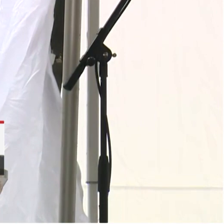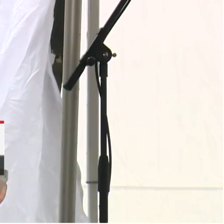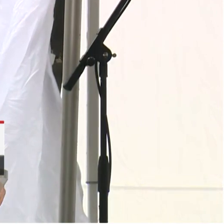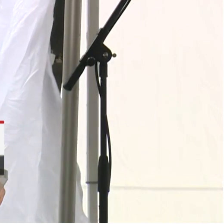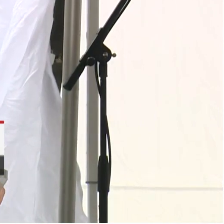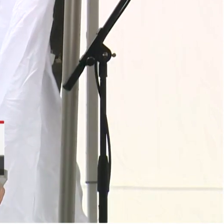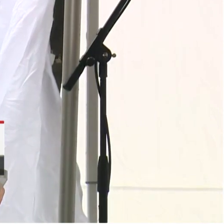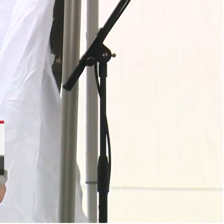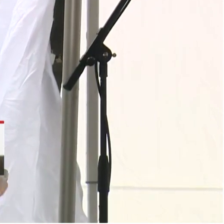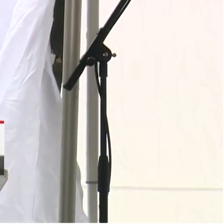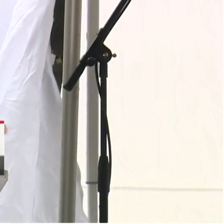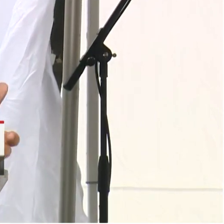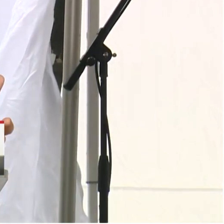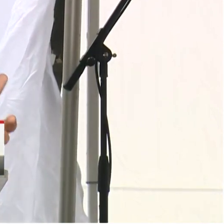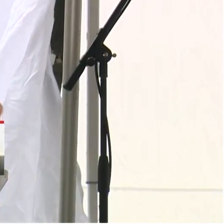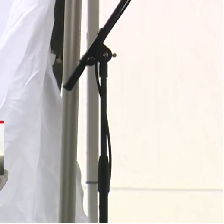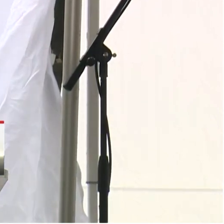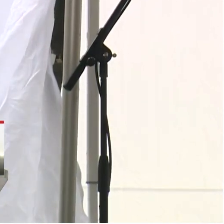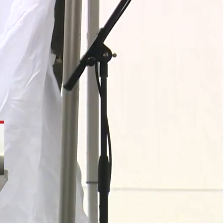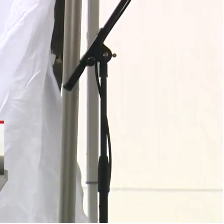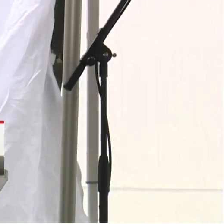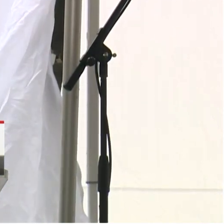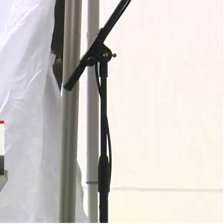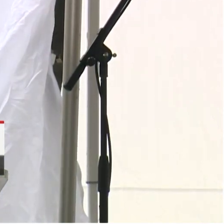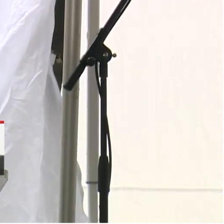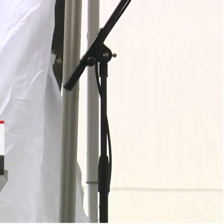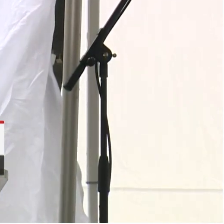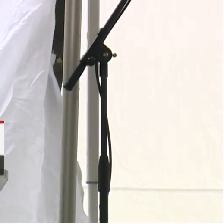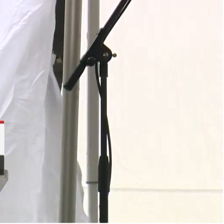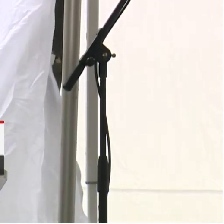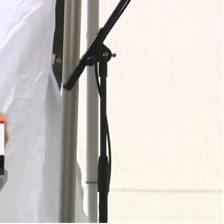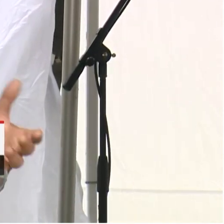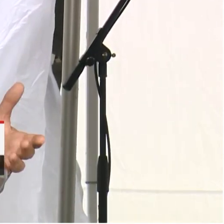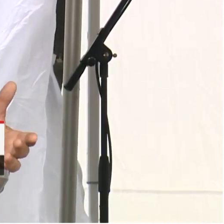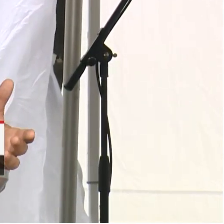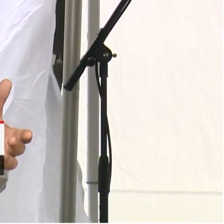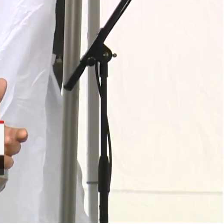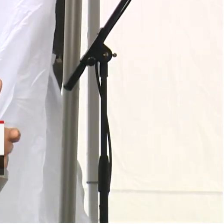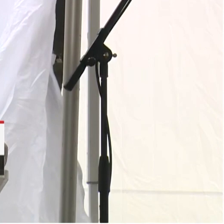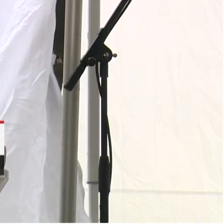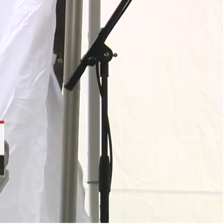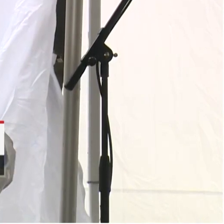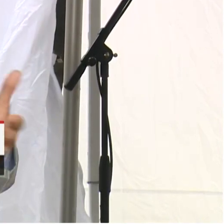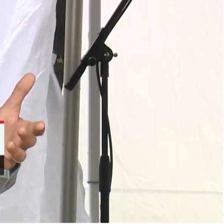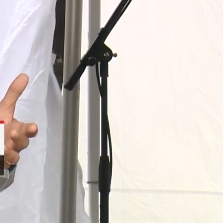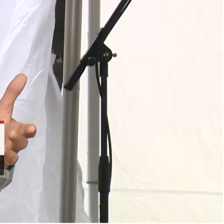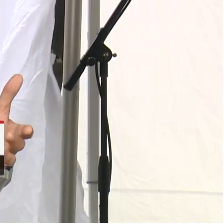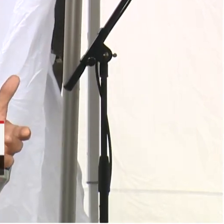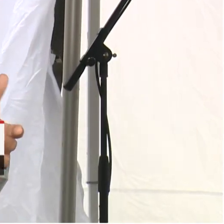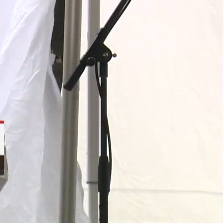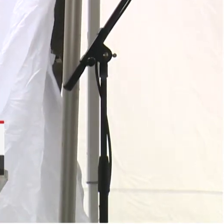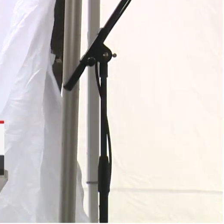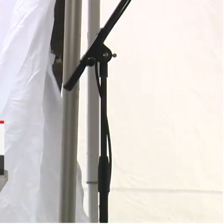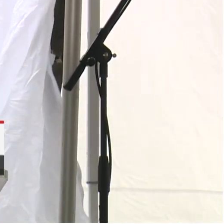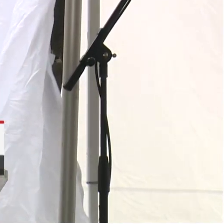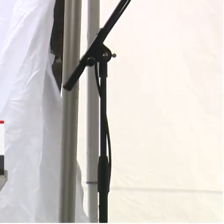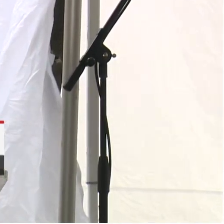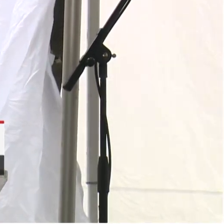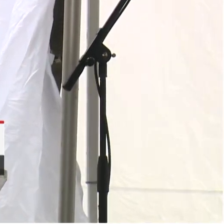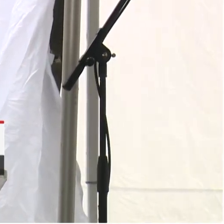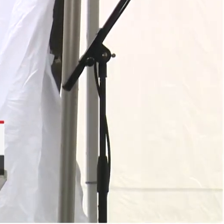had a significant role in bringing this place to life. As everybody knows, we made kind of history